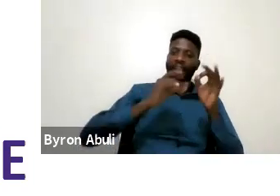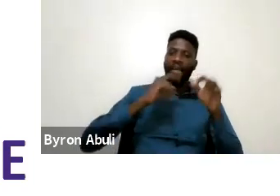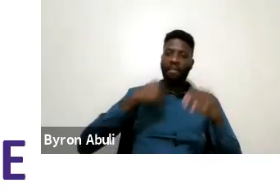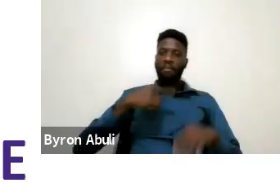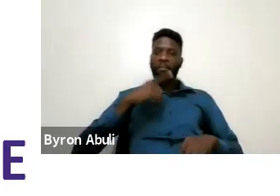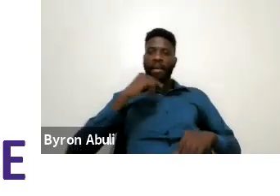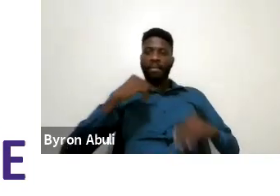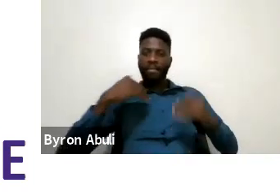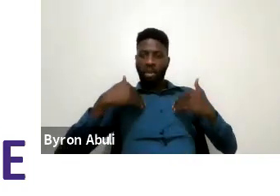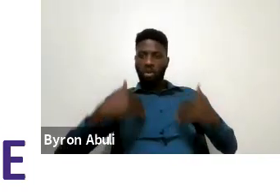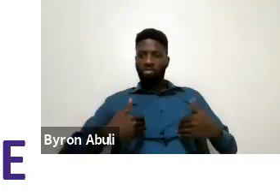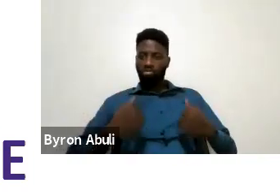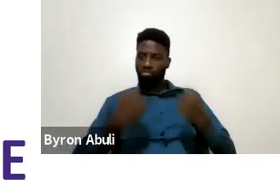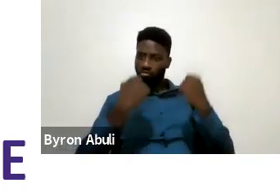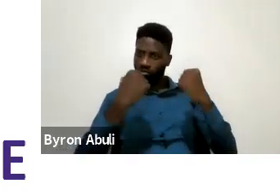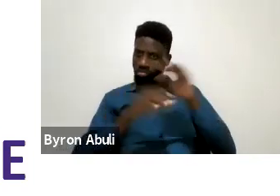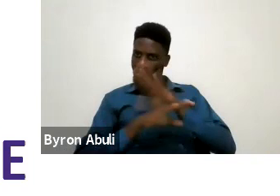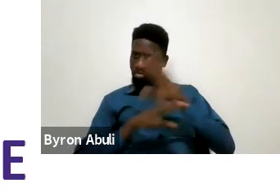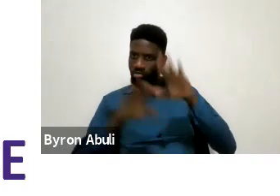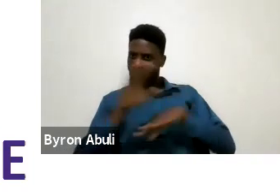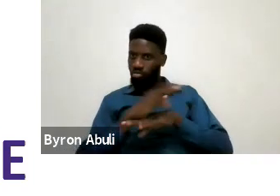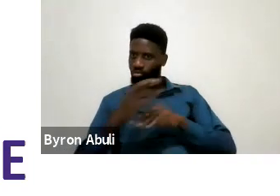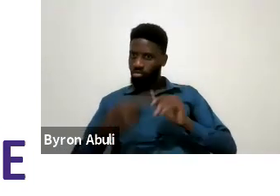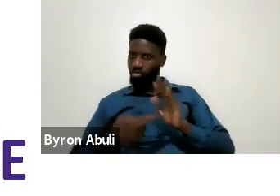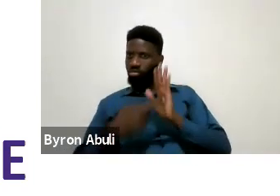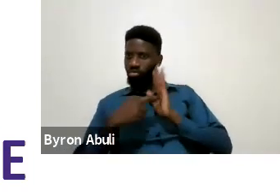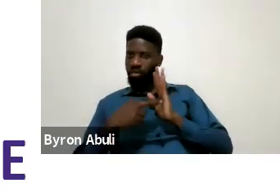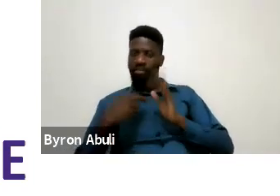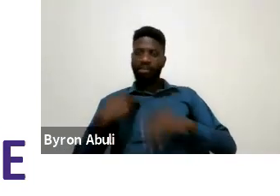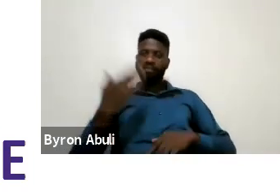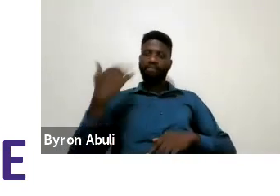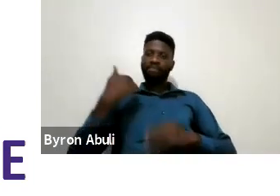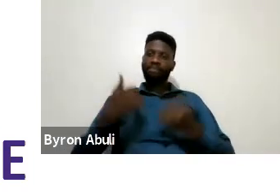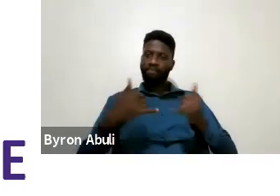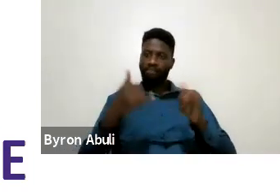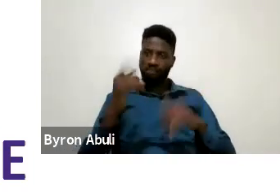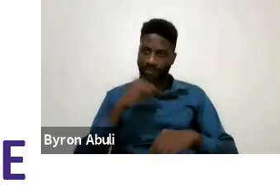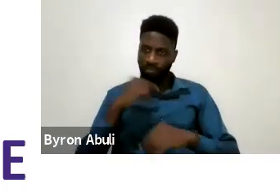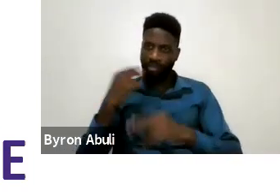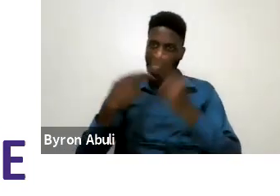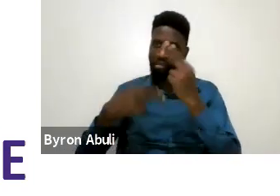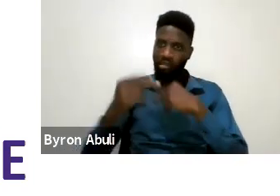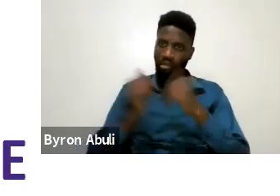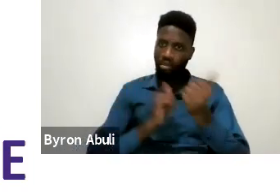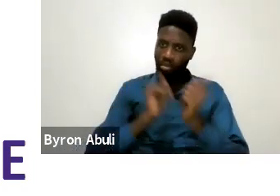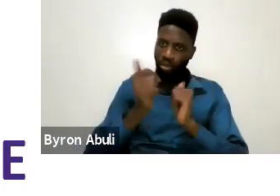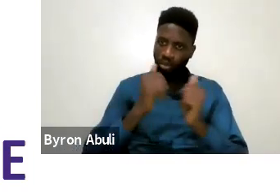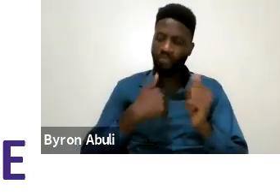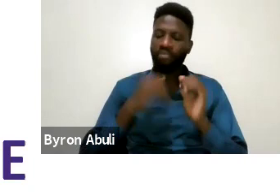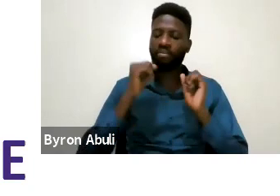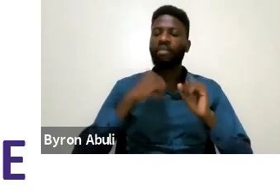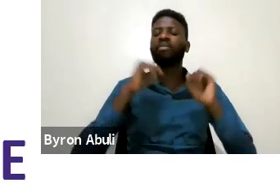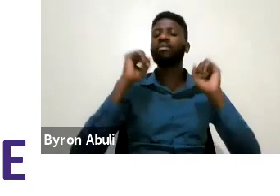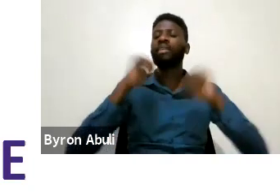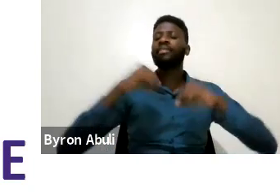I have everything that it's required. I've played before, I have a history in sports, I can be successful in this